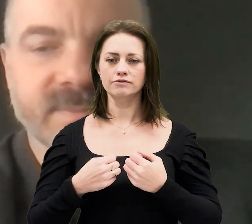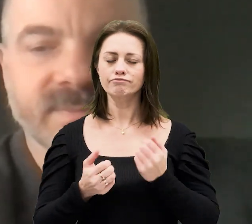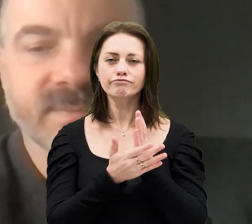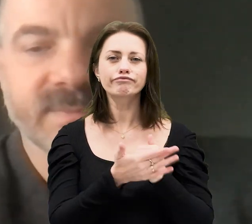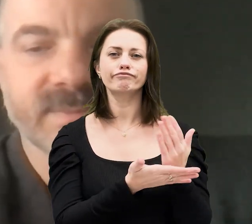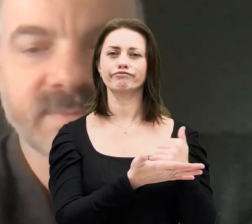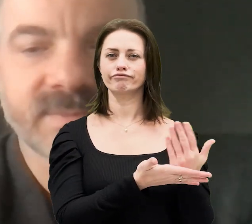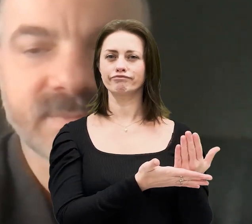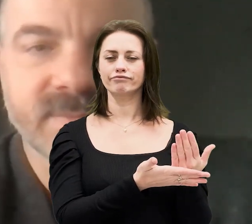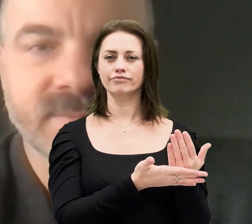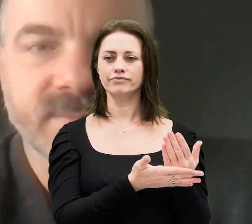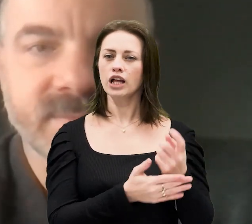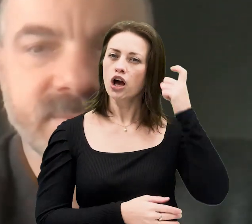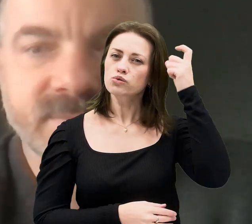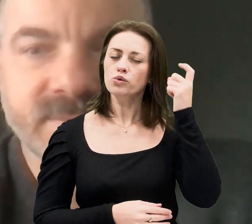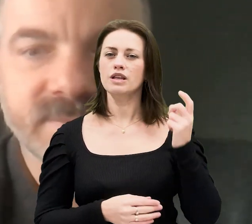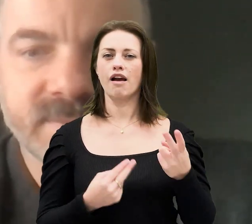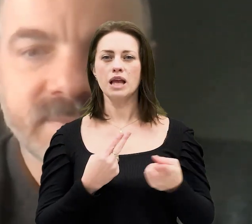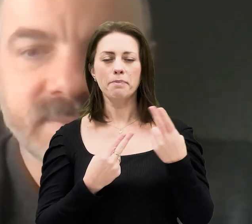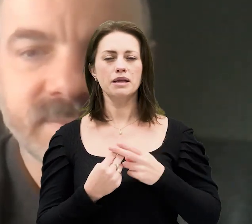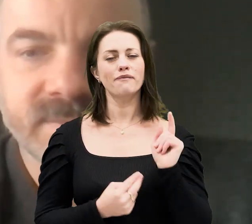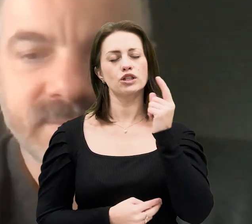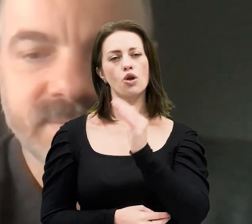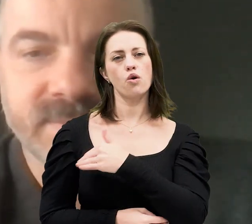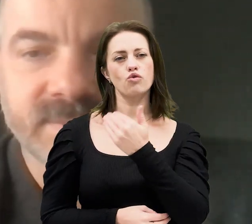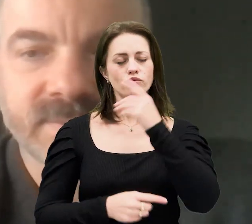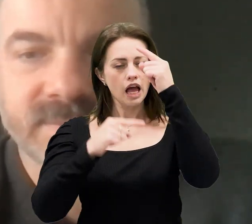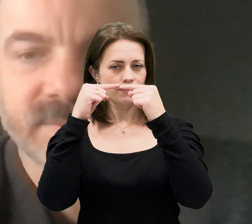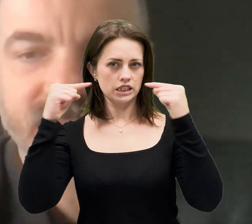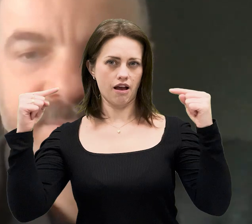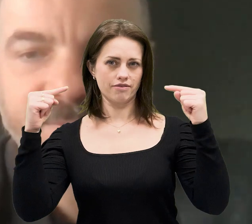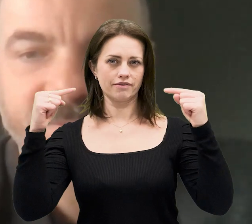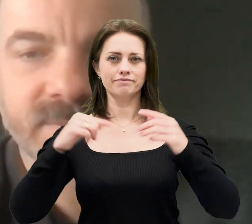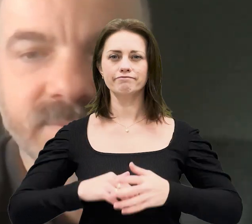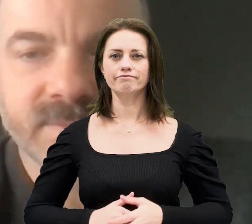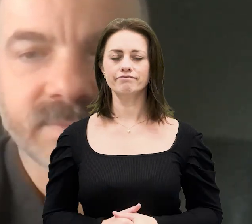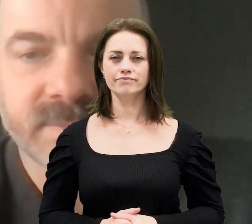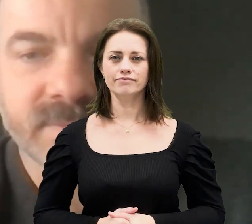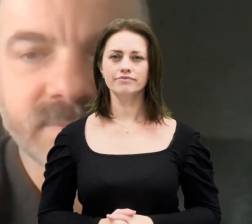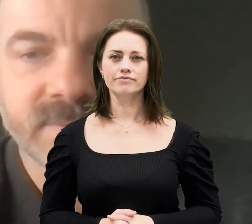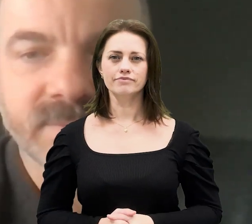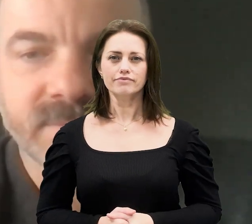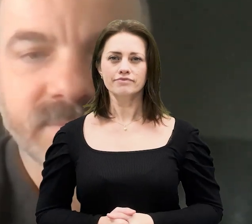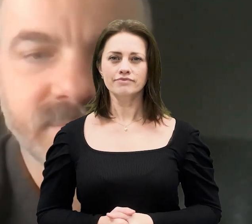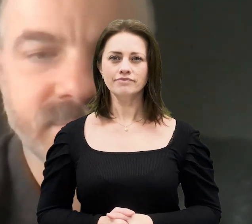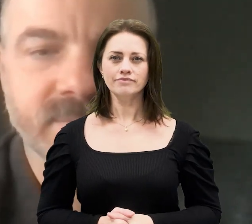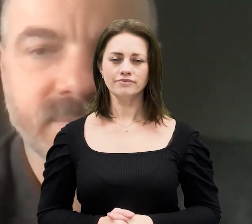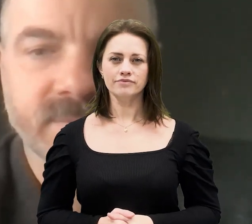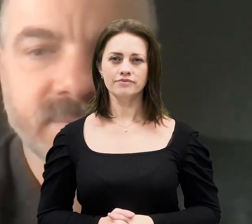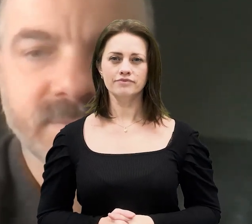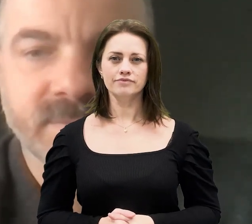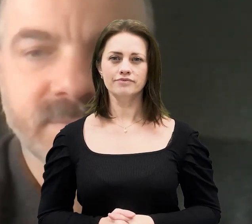diversity, social safety at higher education, in higher education. At